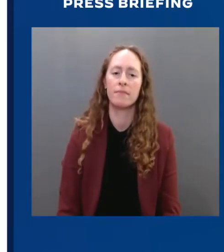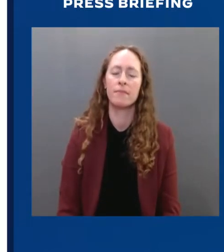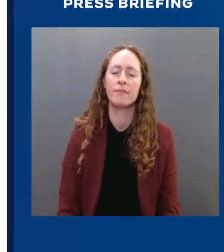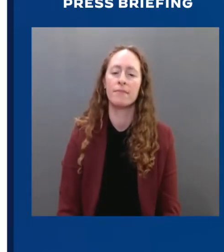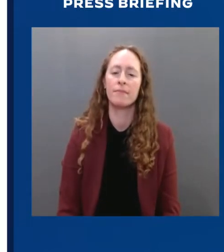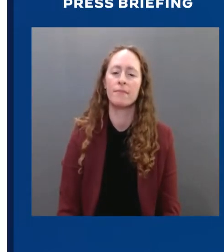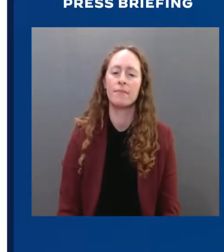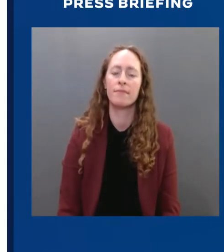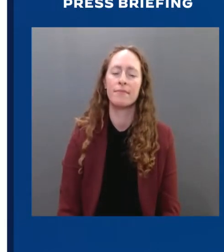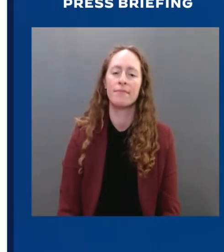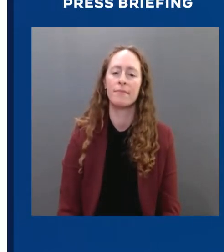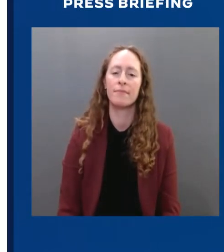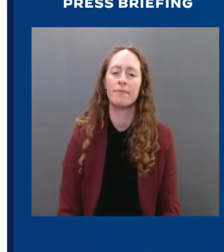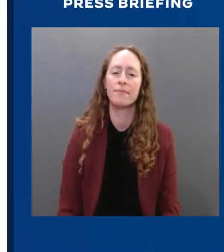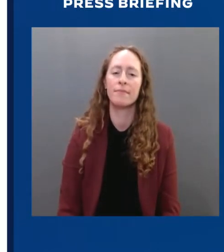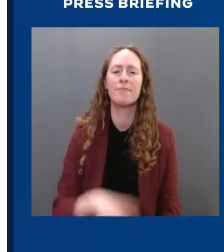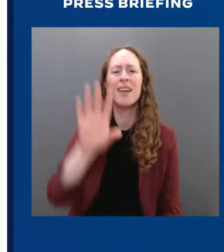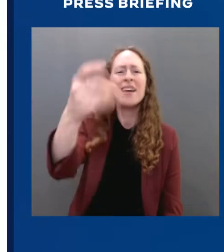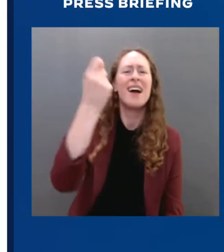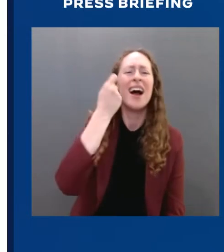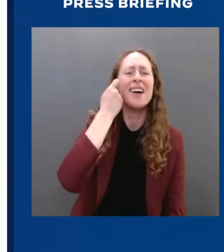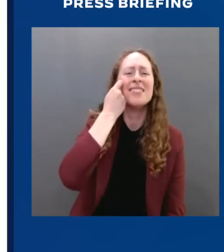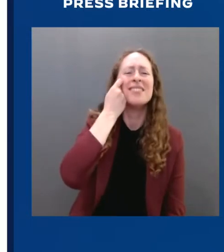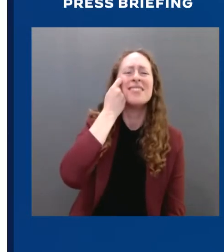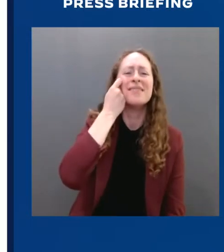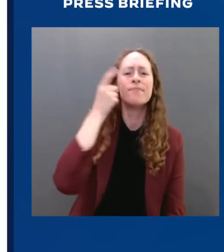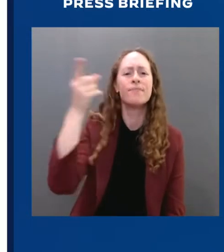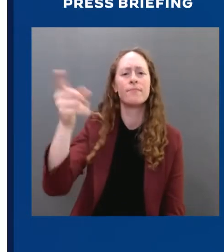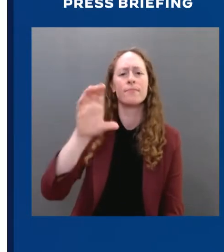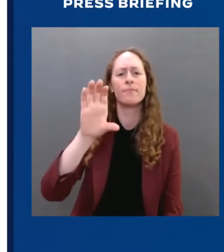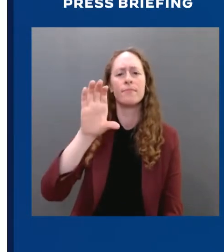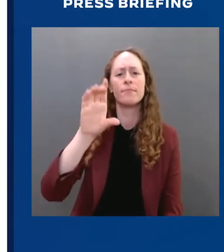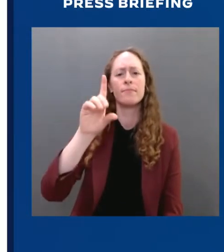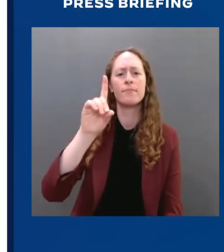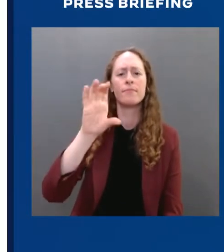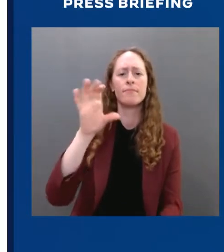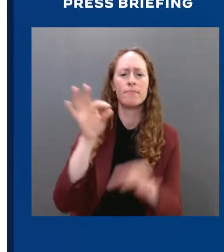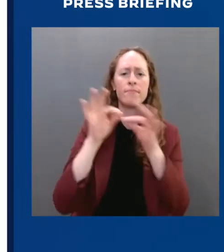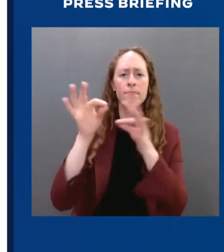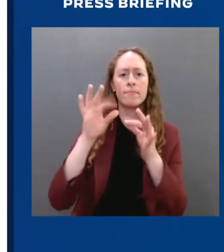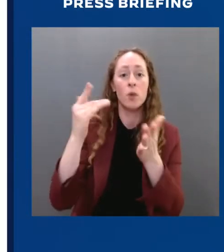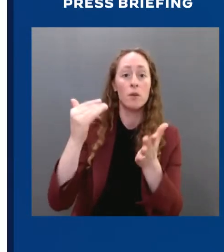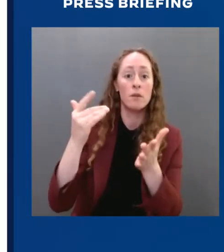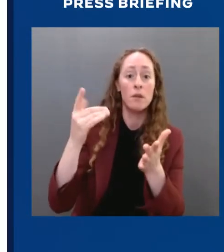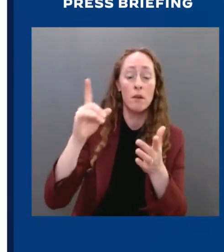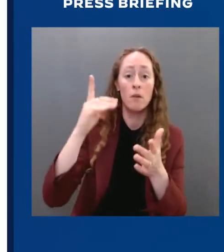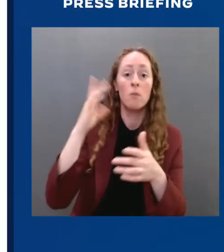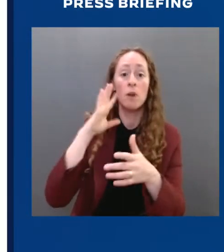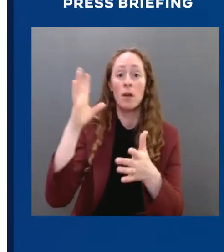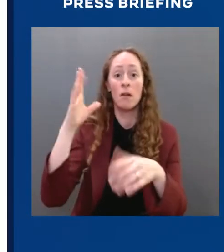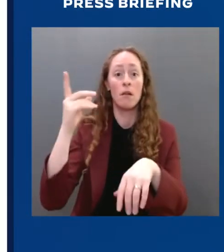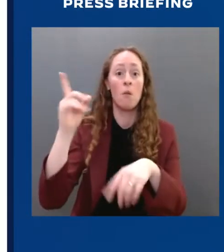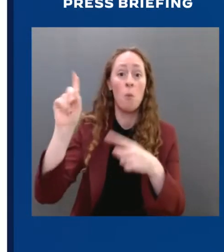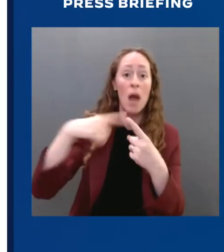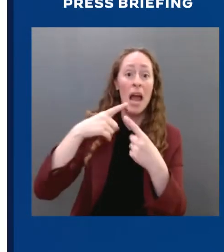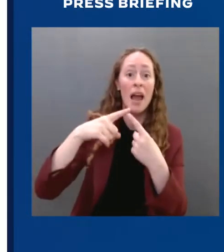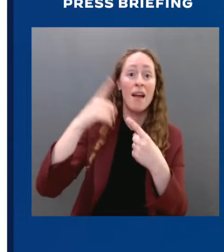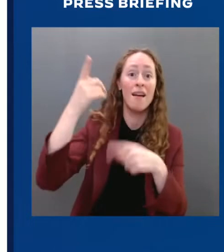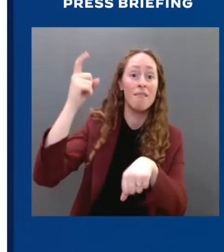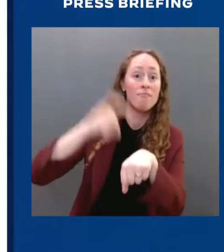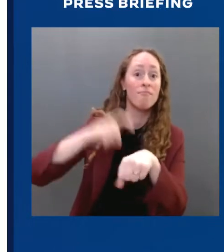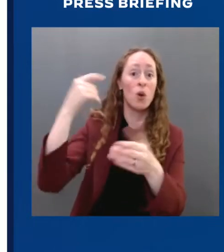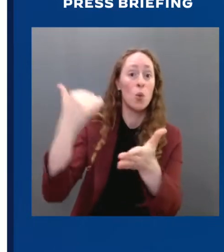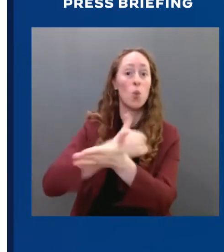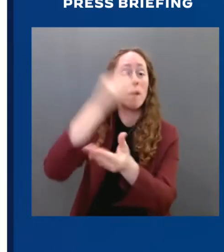those data will be updated and showing an even greater percentage. Why does this happen? Next